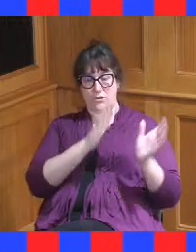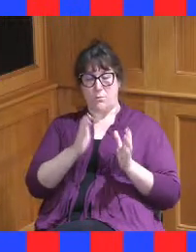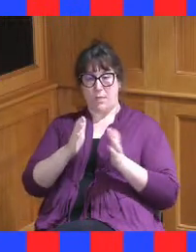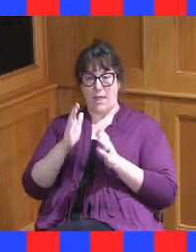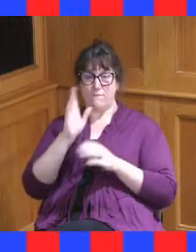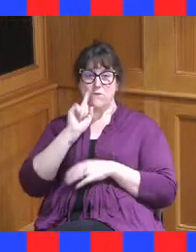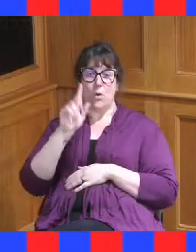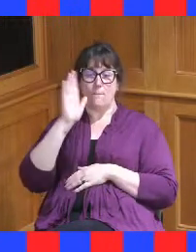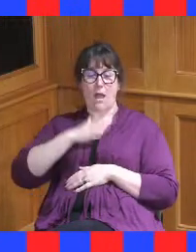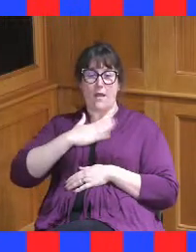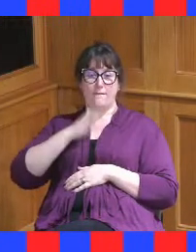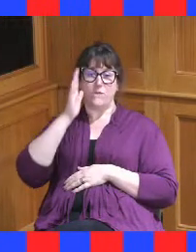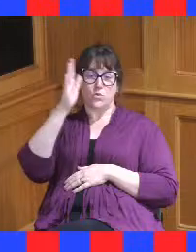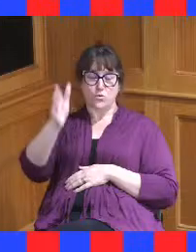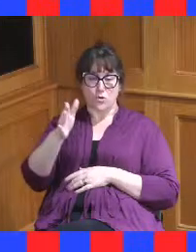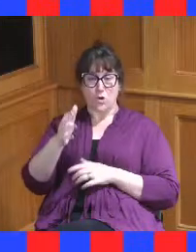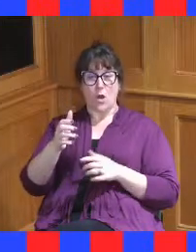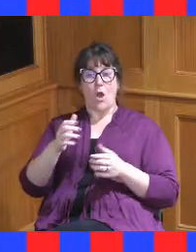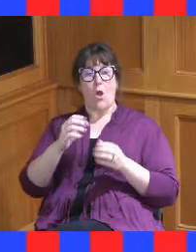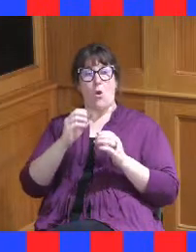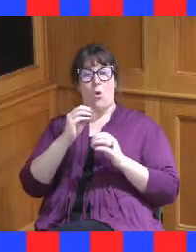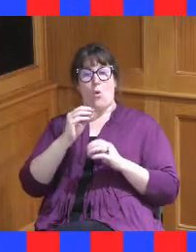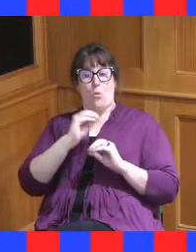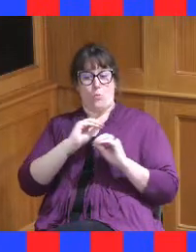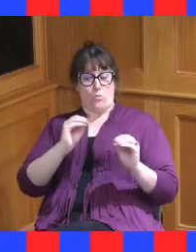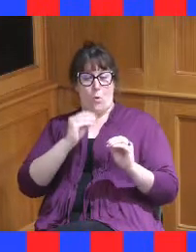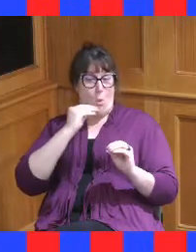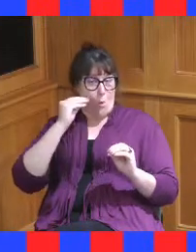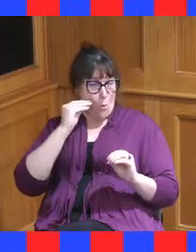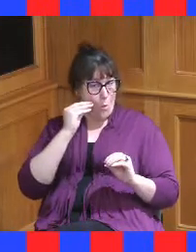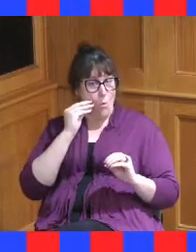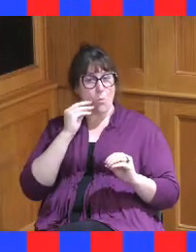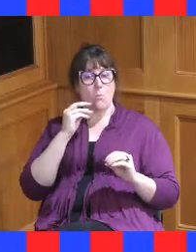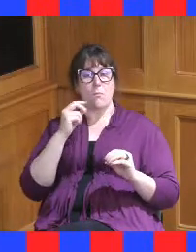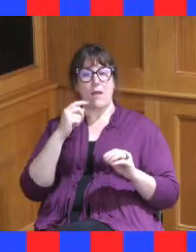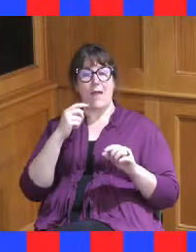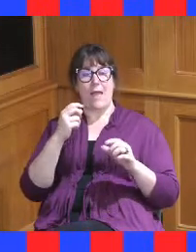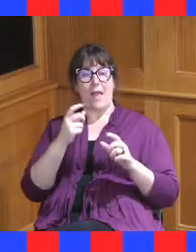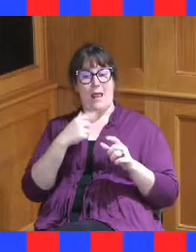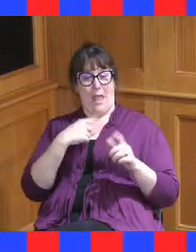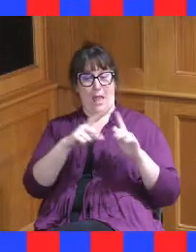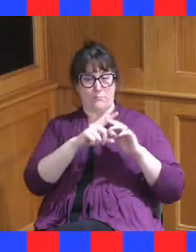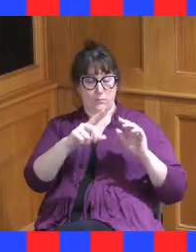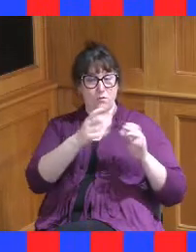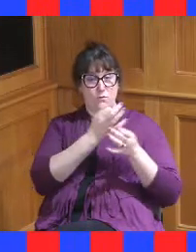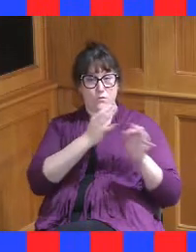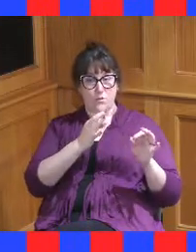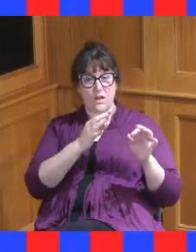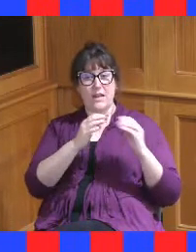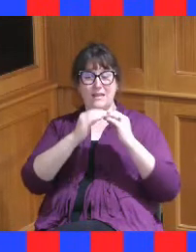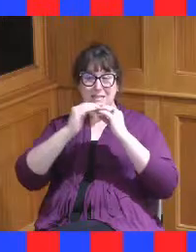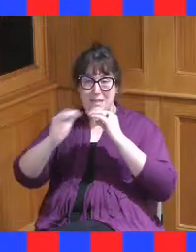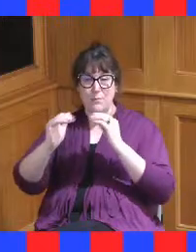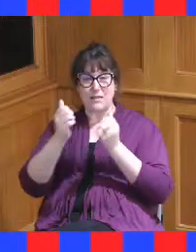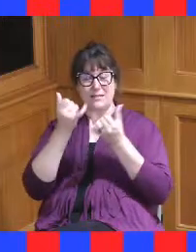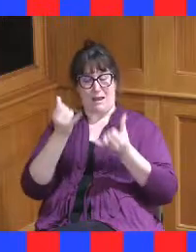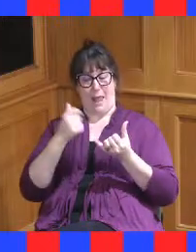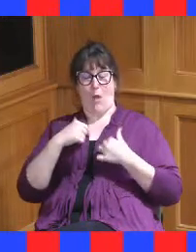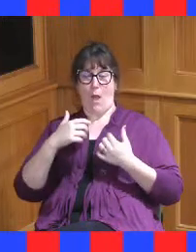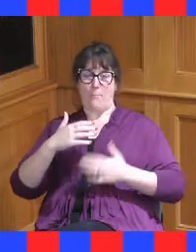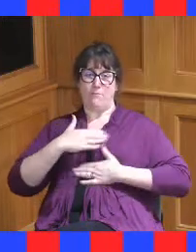I was able to utilize the independent living program post-emancipation until I was able to get more stabilized, which I'm truly grateful